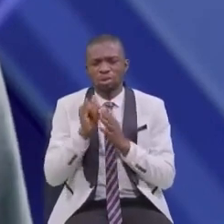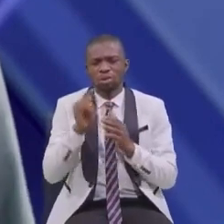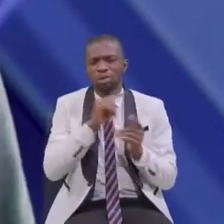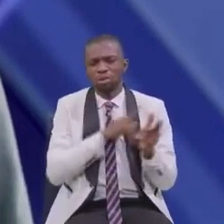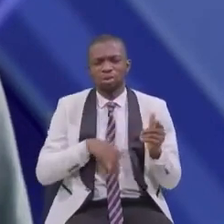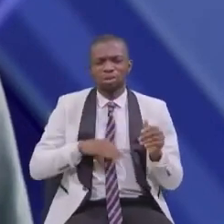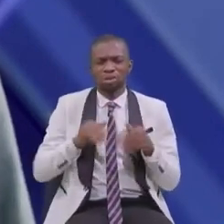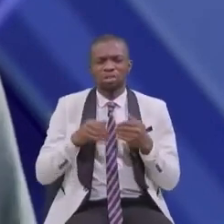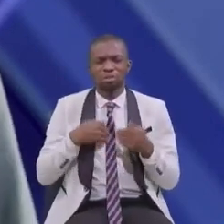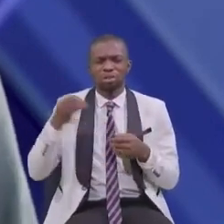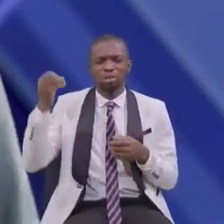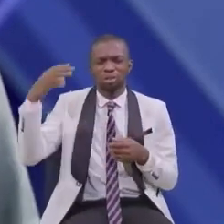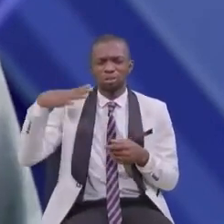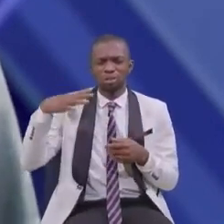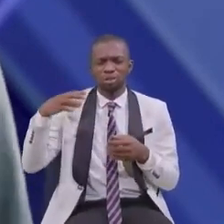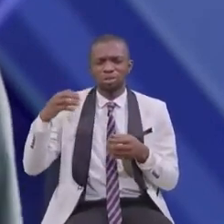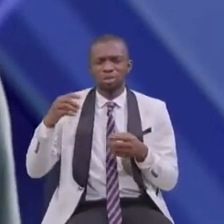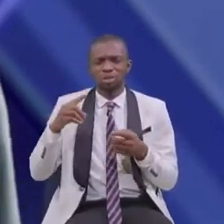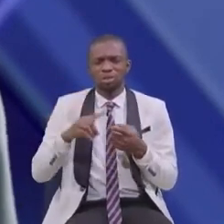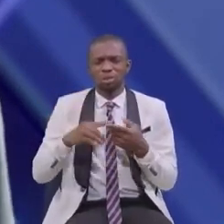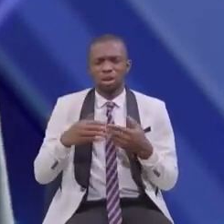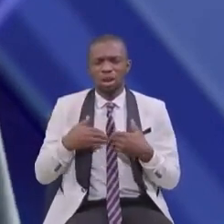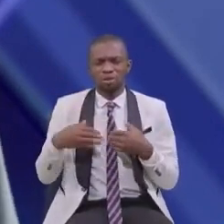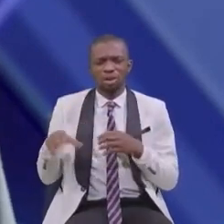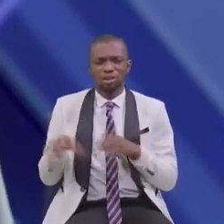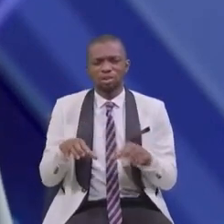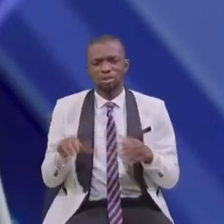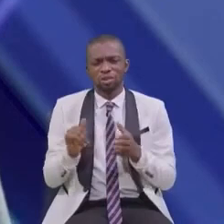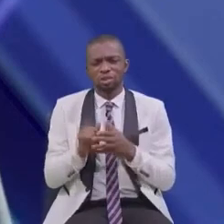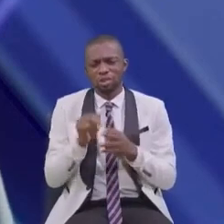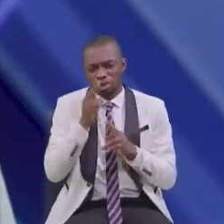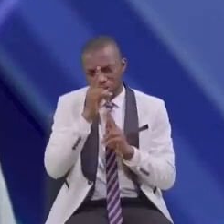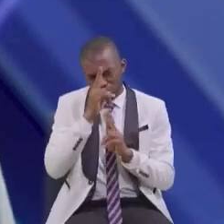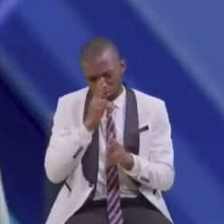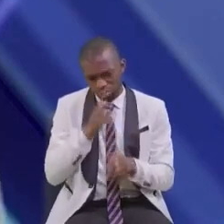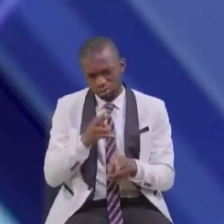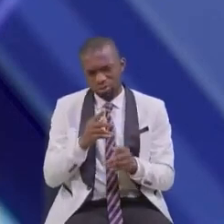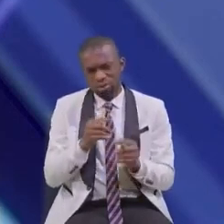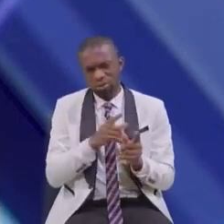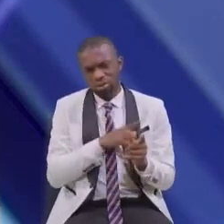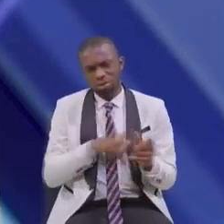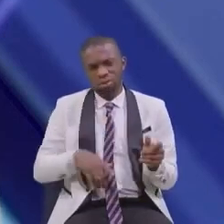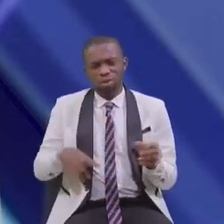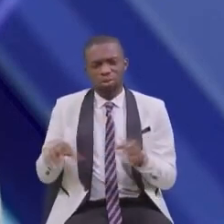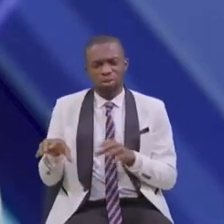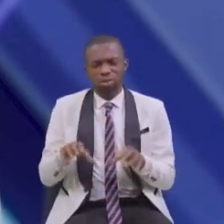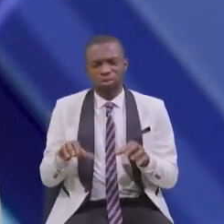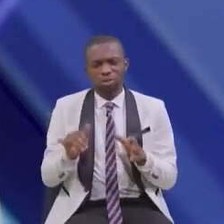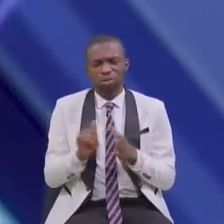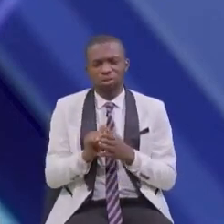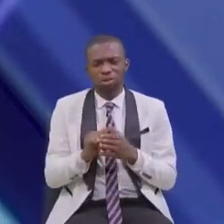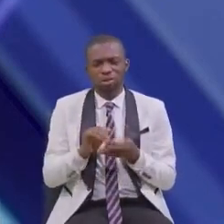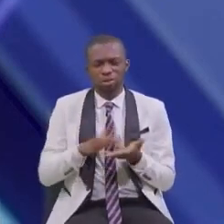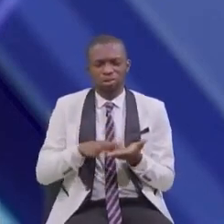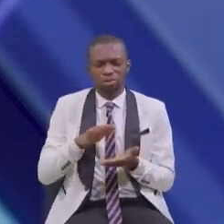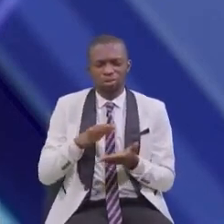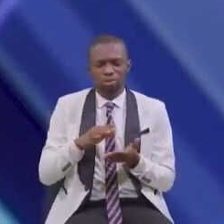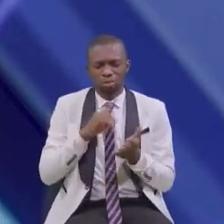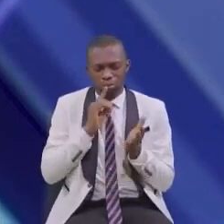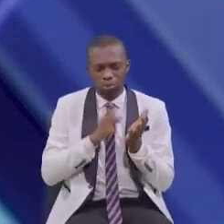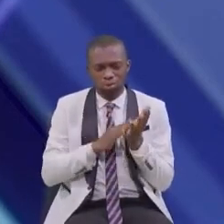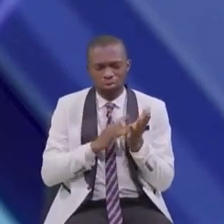have actions that honors the Lord, activities that glorifies the Lord. We need to